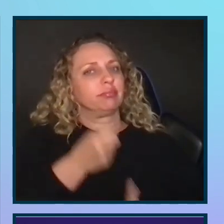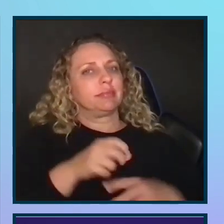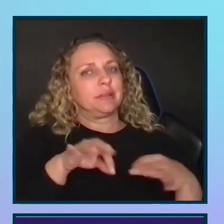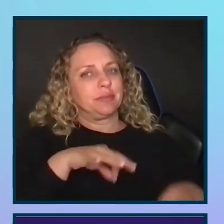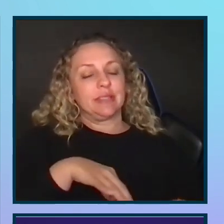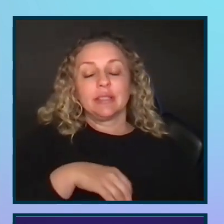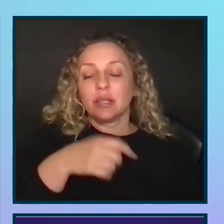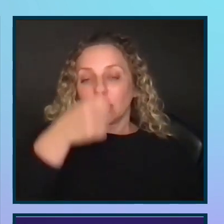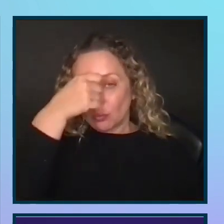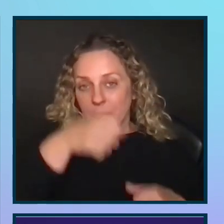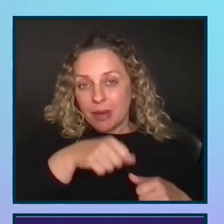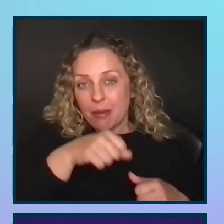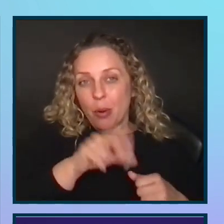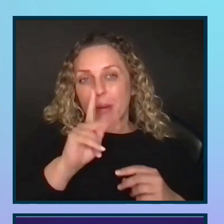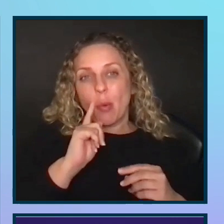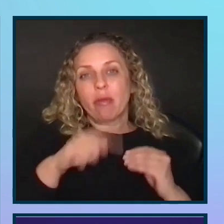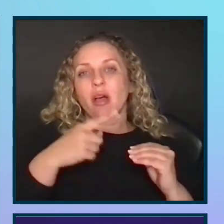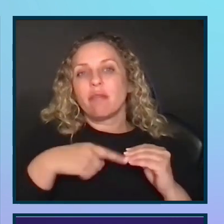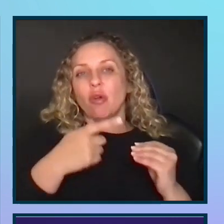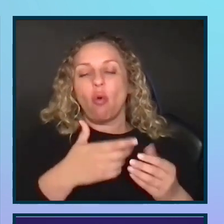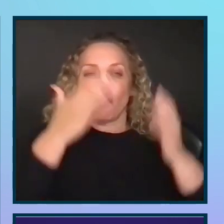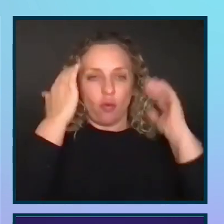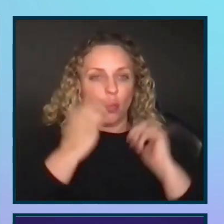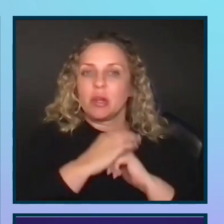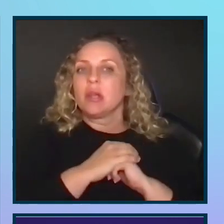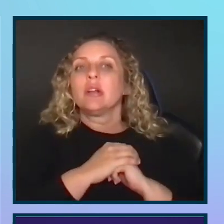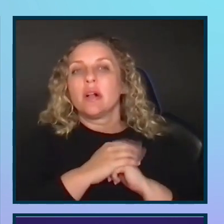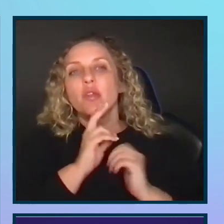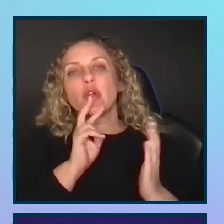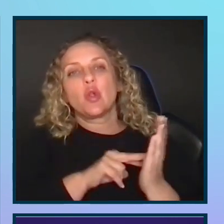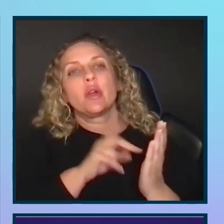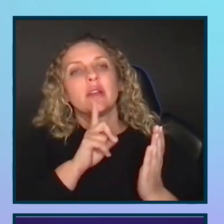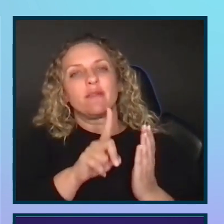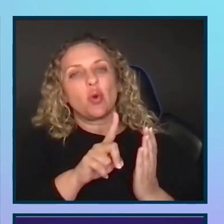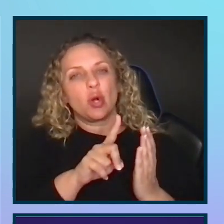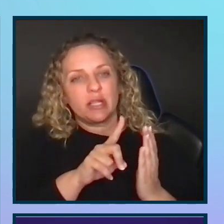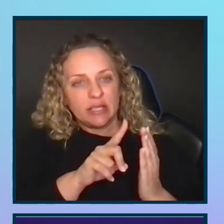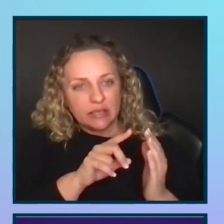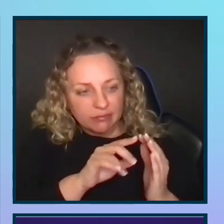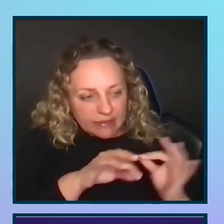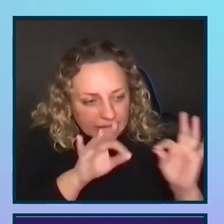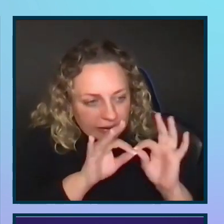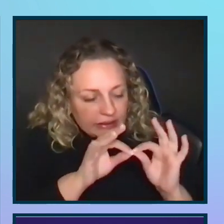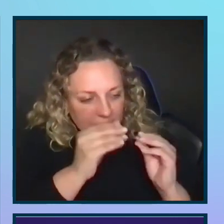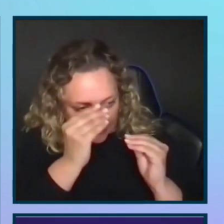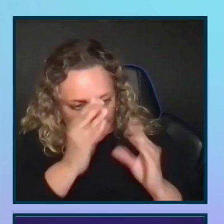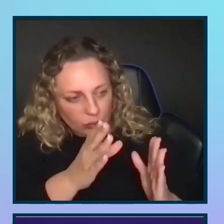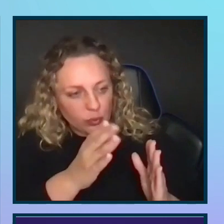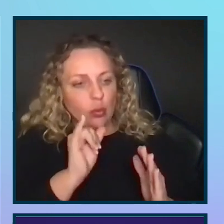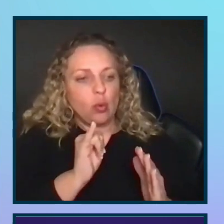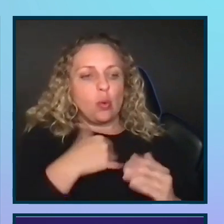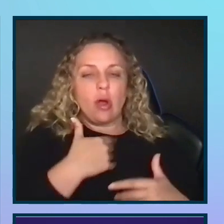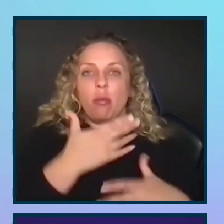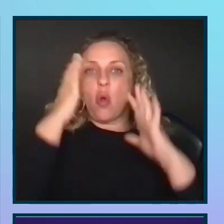cognitive disabilities get overloaded, they're really looking for these keys and these clues to fix things. Like I've definitely been there when I'm feeling overloaded with a